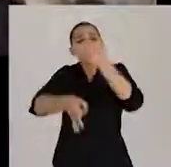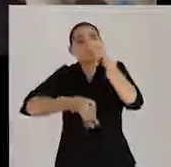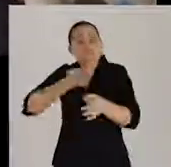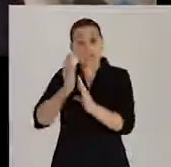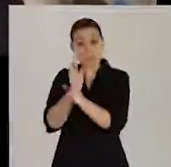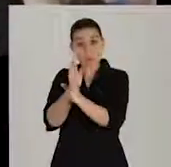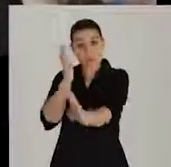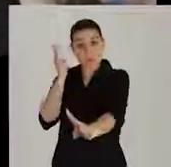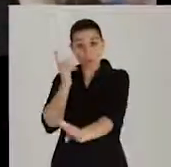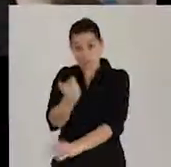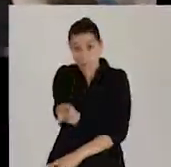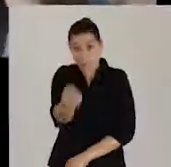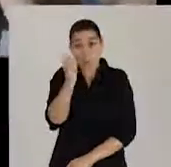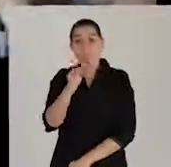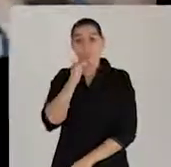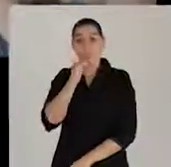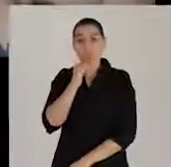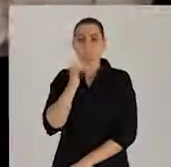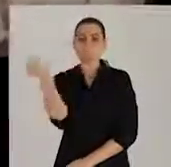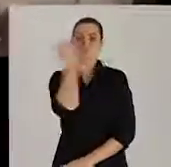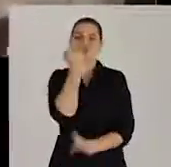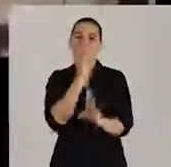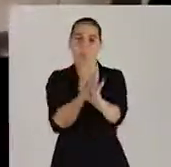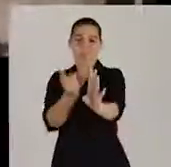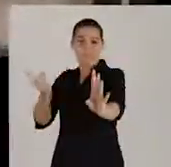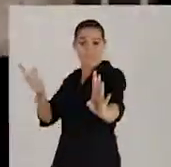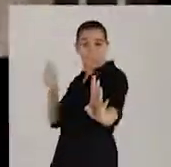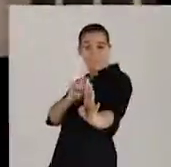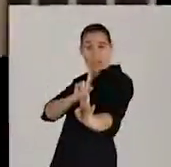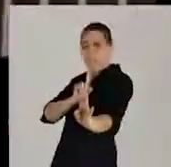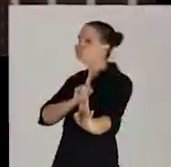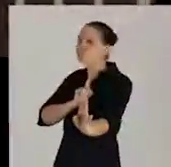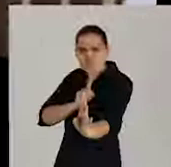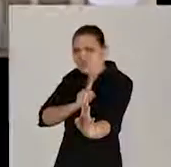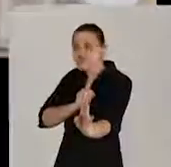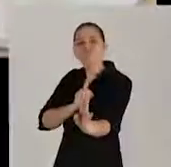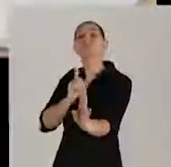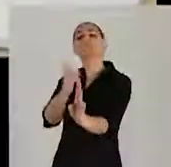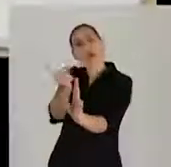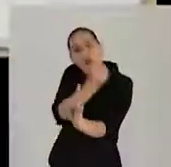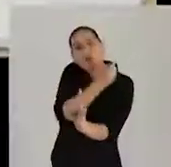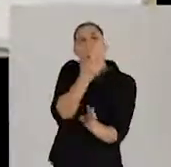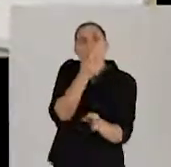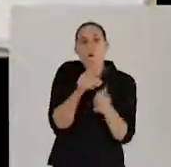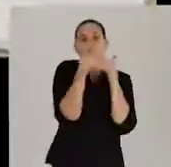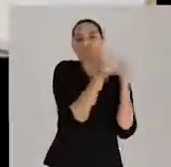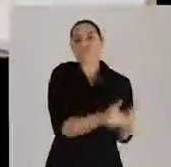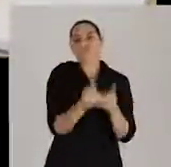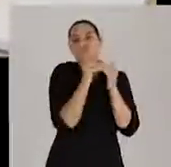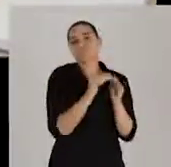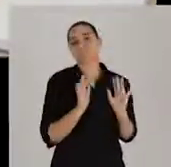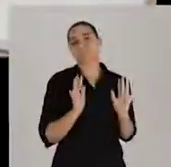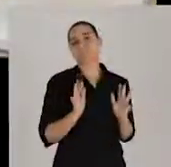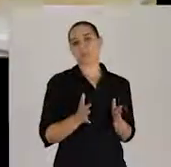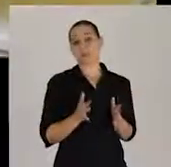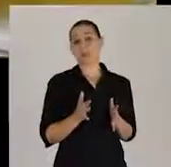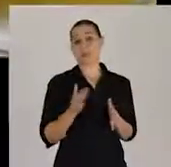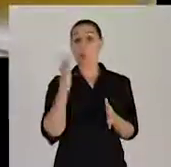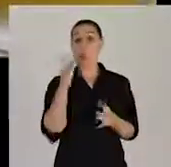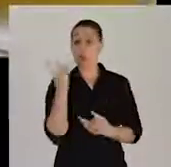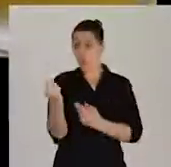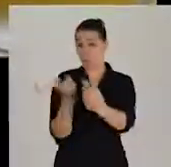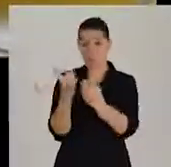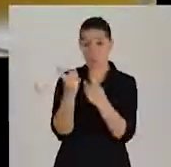one will lose their place in line and that this is for their own protection. Once separated, coughing patients should